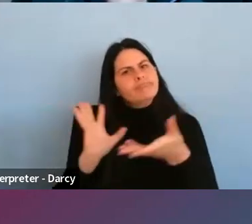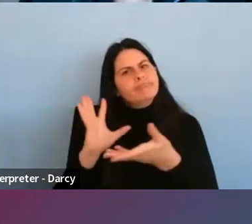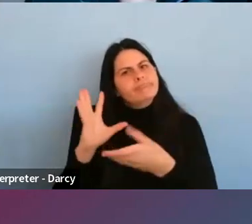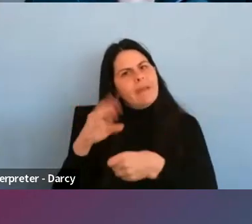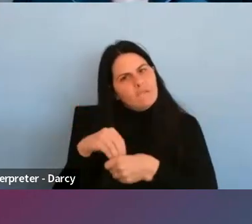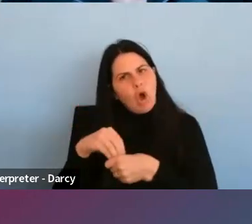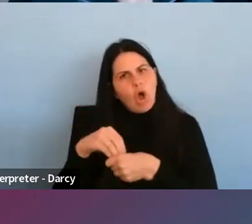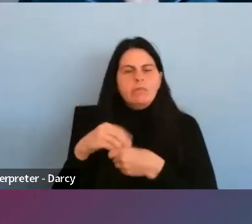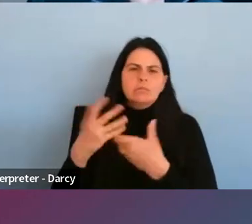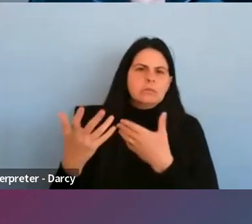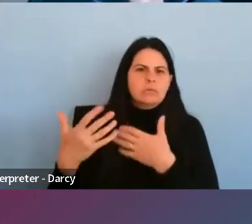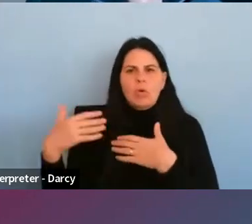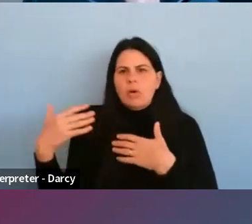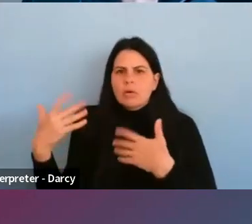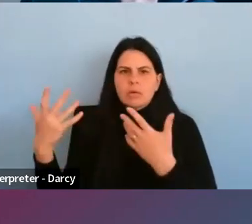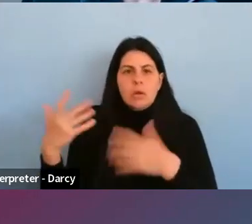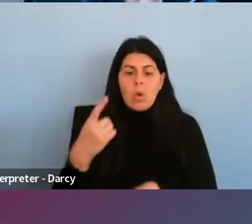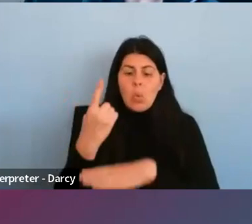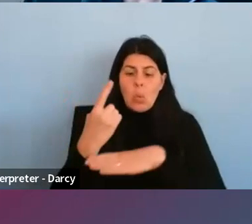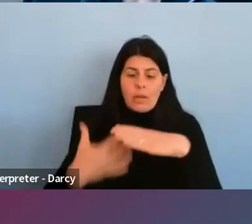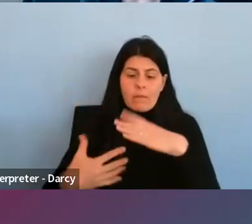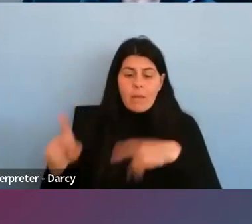know, if one in five people in this country are